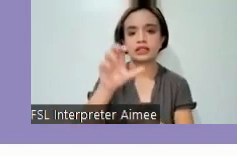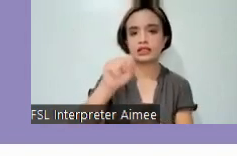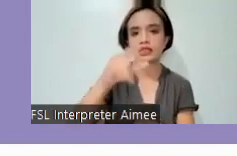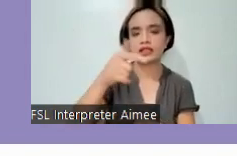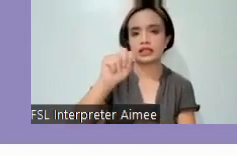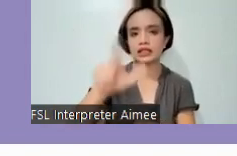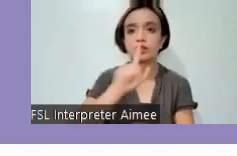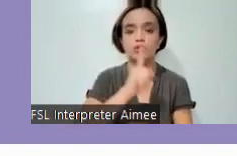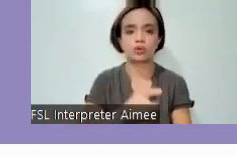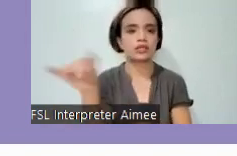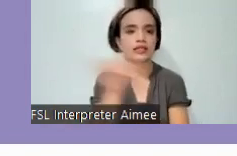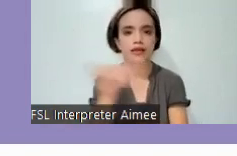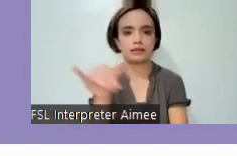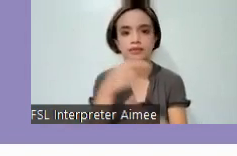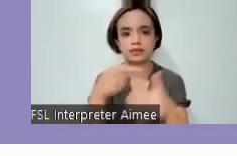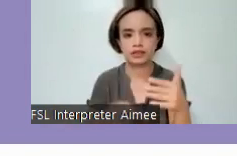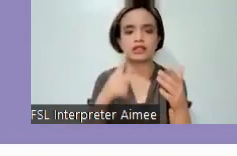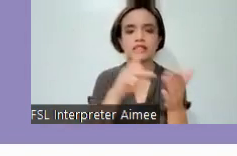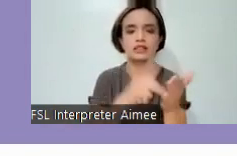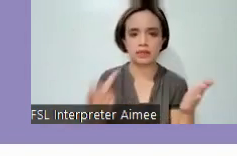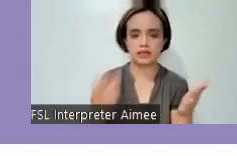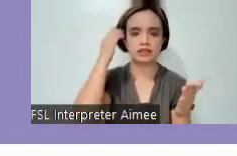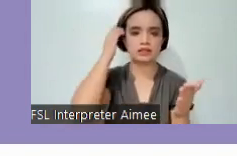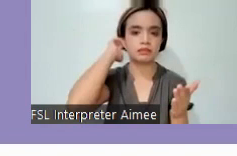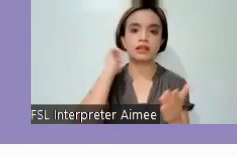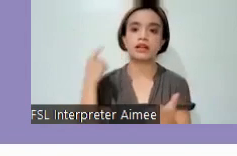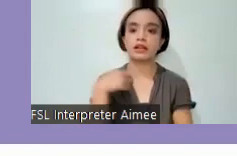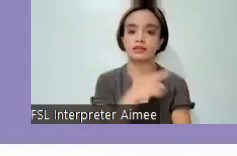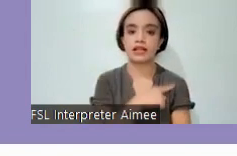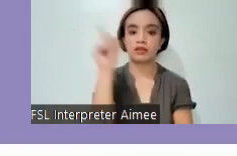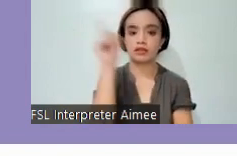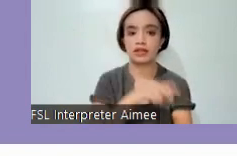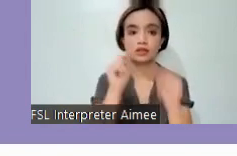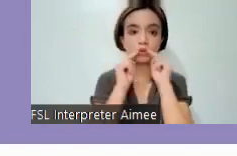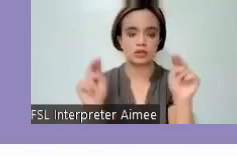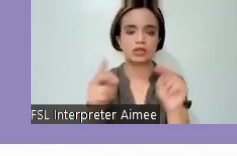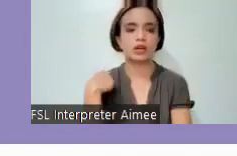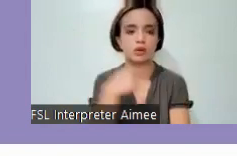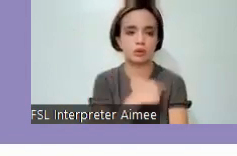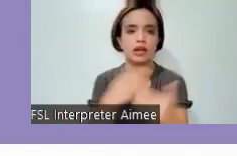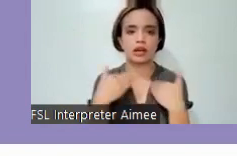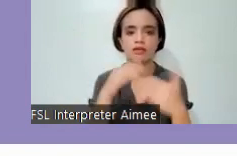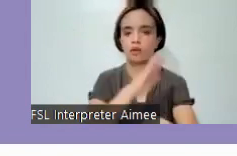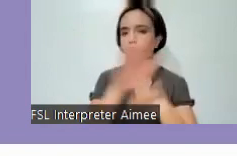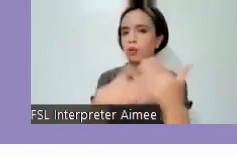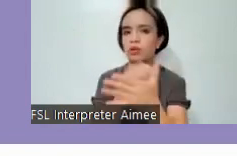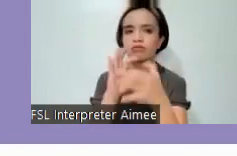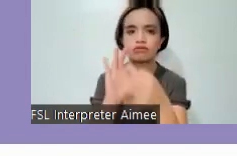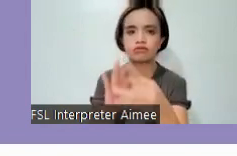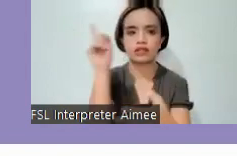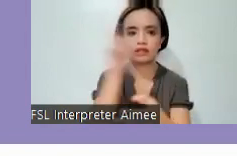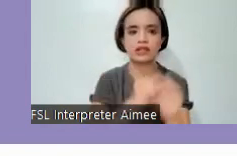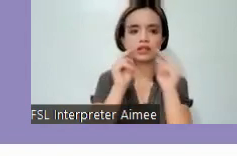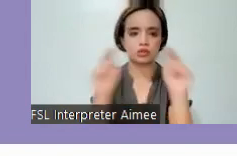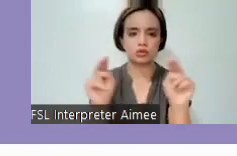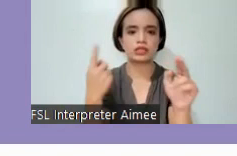it will feed similar content on our page. So if we are into fake news, we will receive all related fake news to our